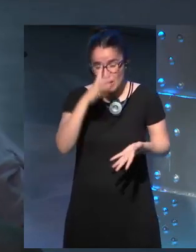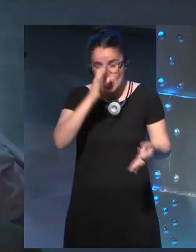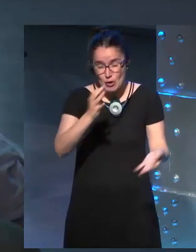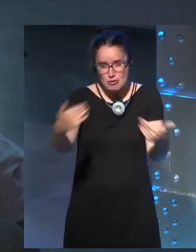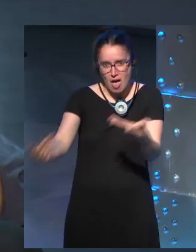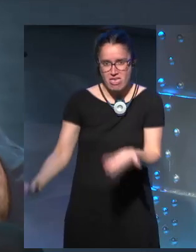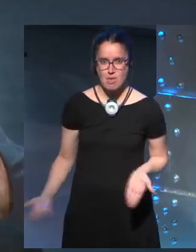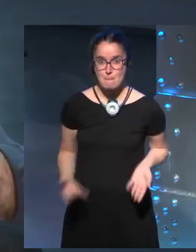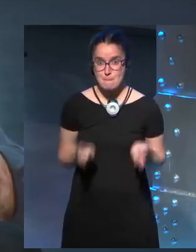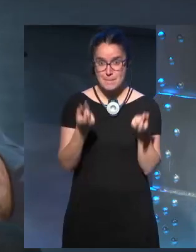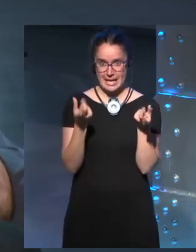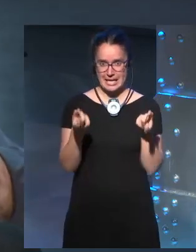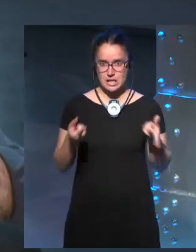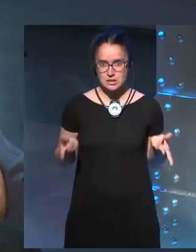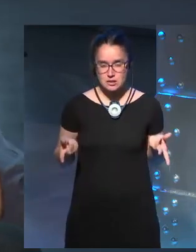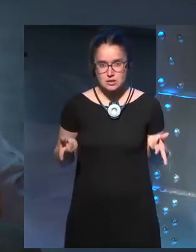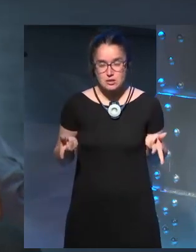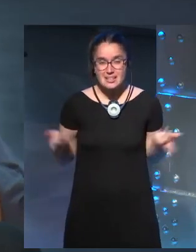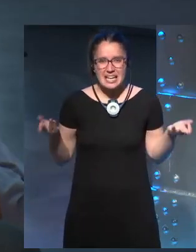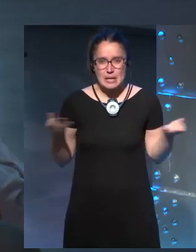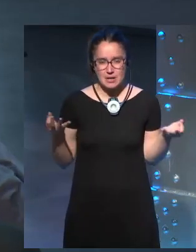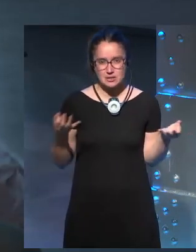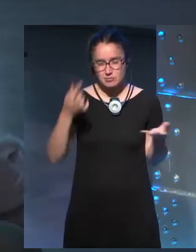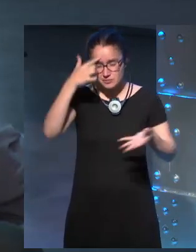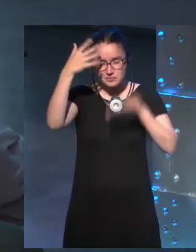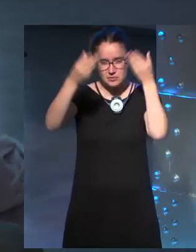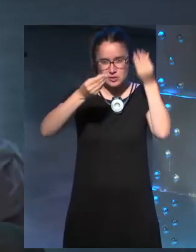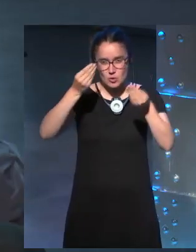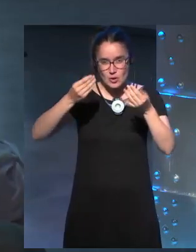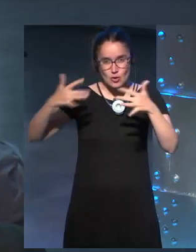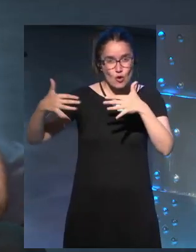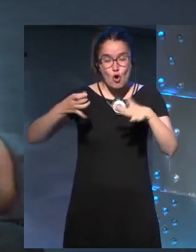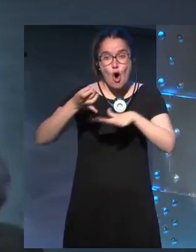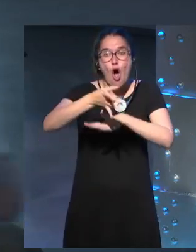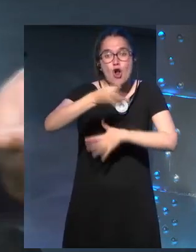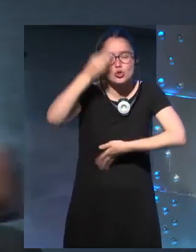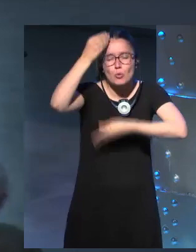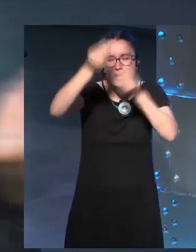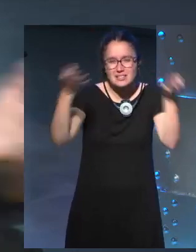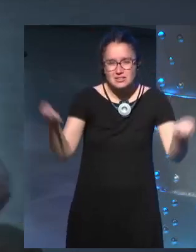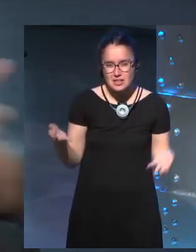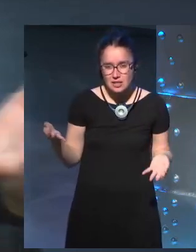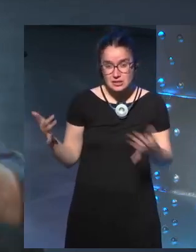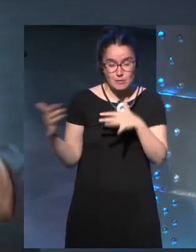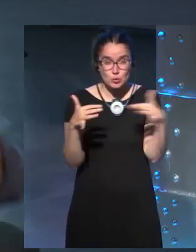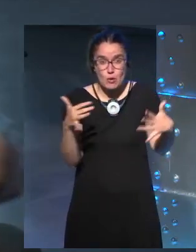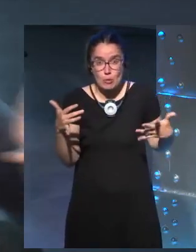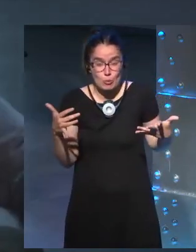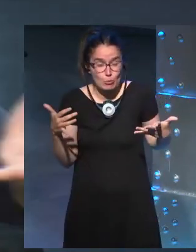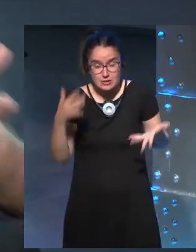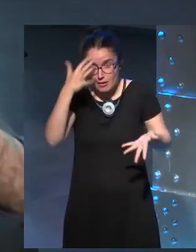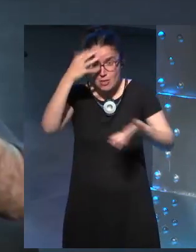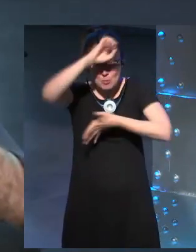know, what was going through your mind when you scored that goal? Well, if he was playing, nothing was going through his mind. He